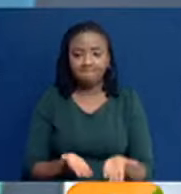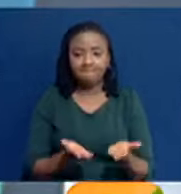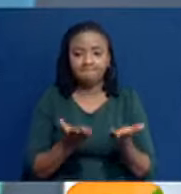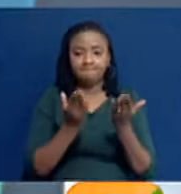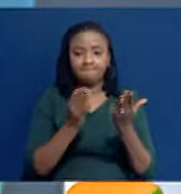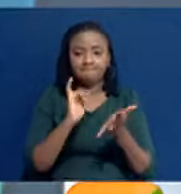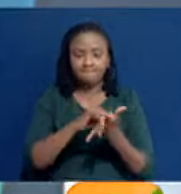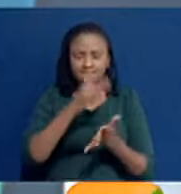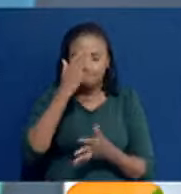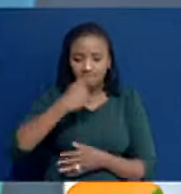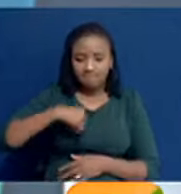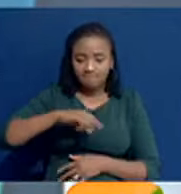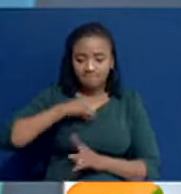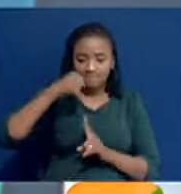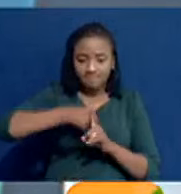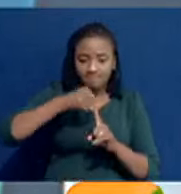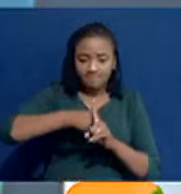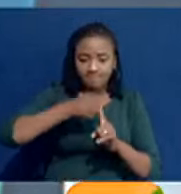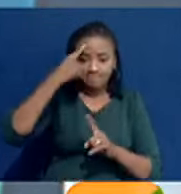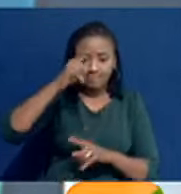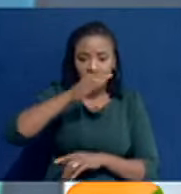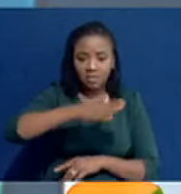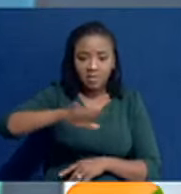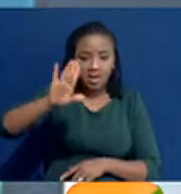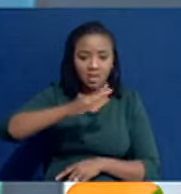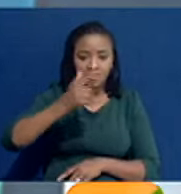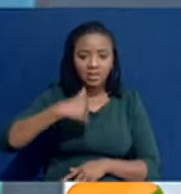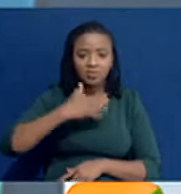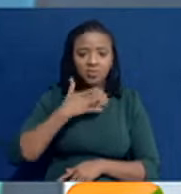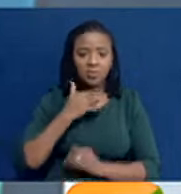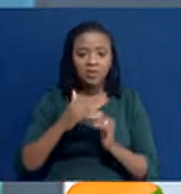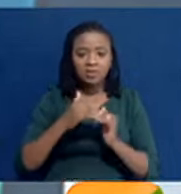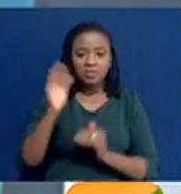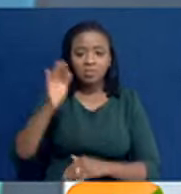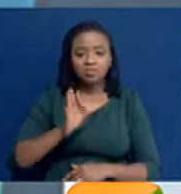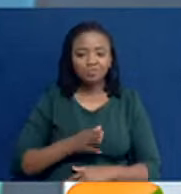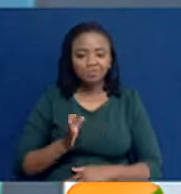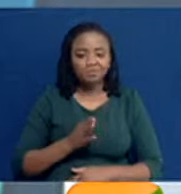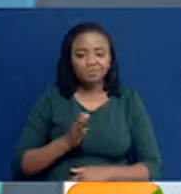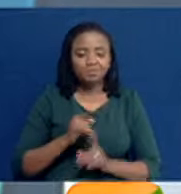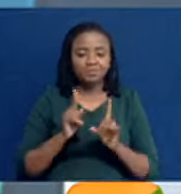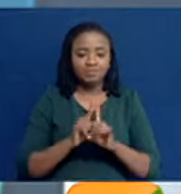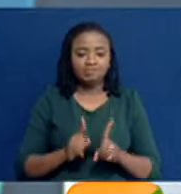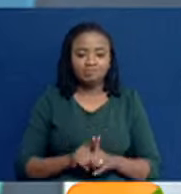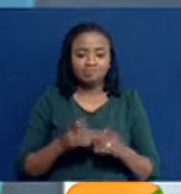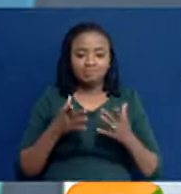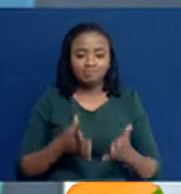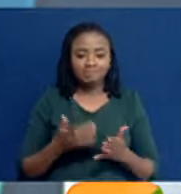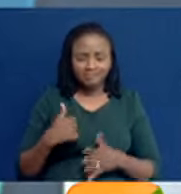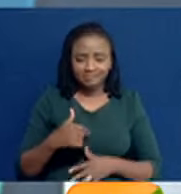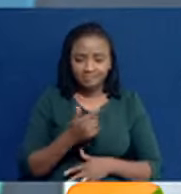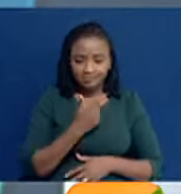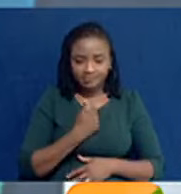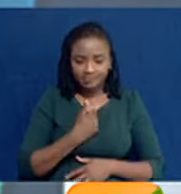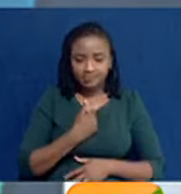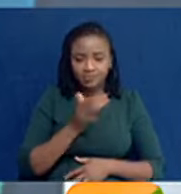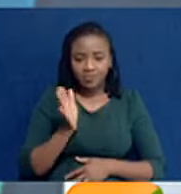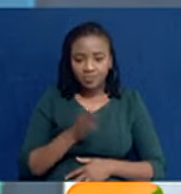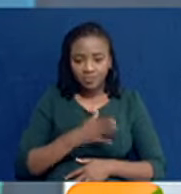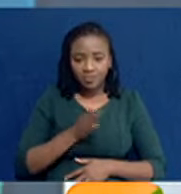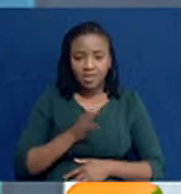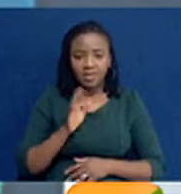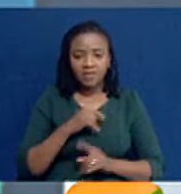we fought so hard for parliament, to have more women. And we have them now, the mothers of the